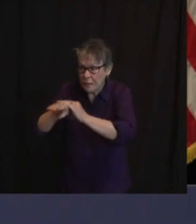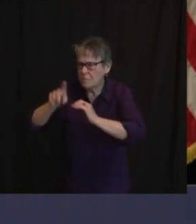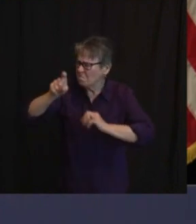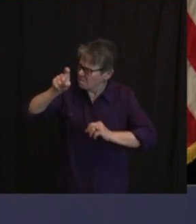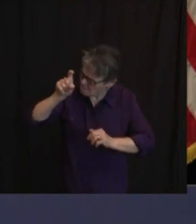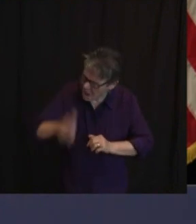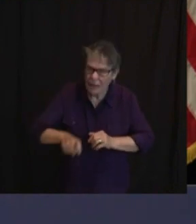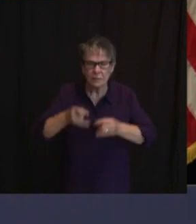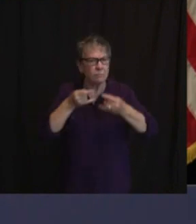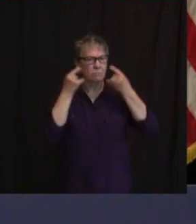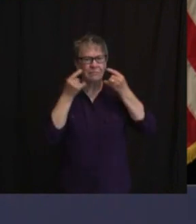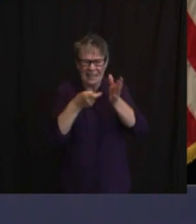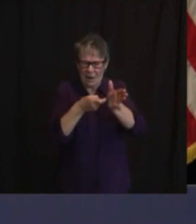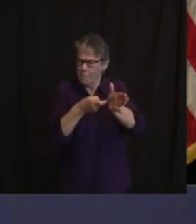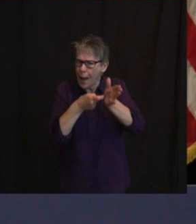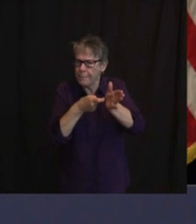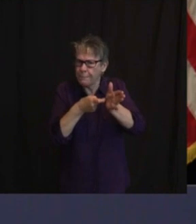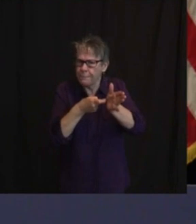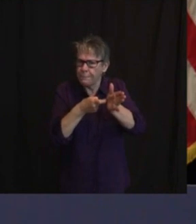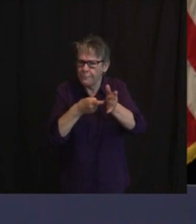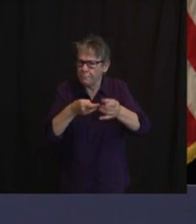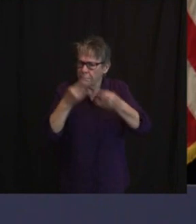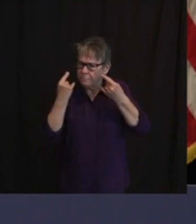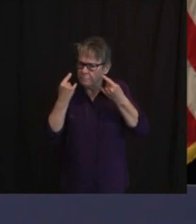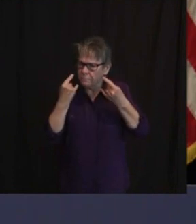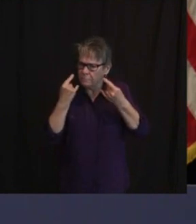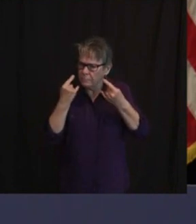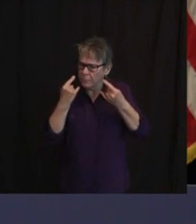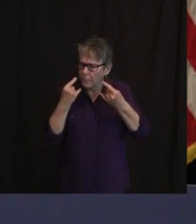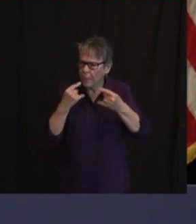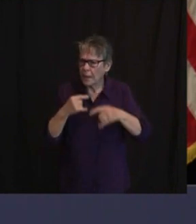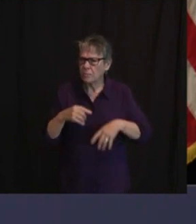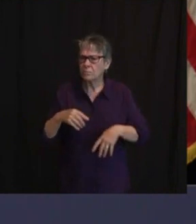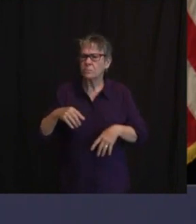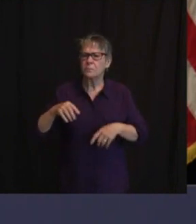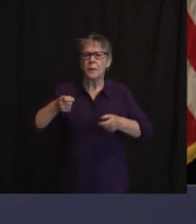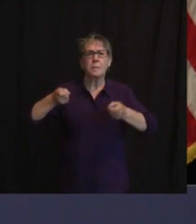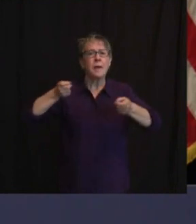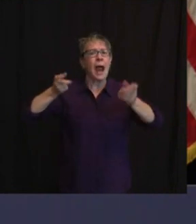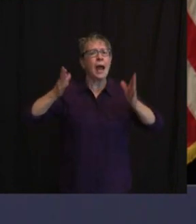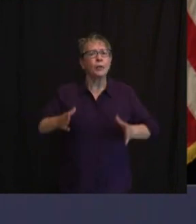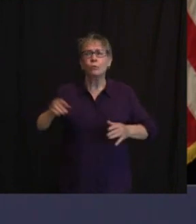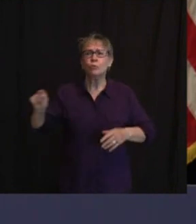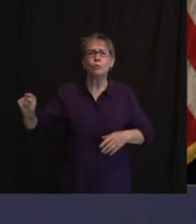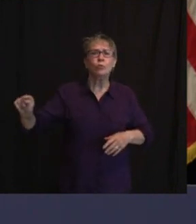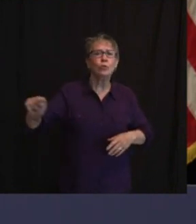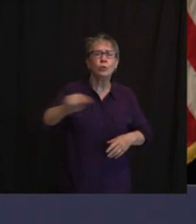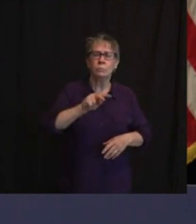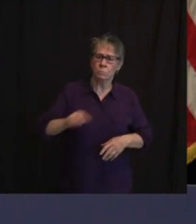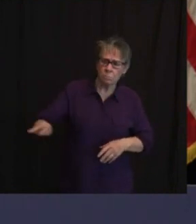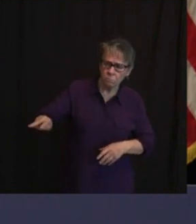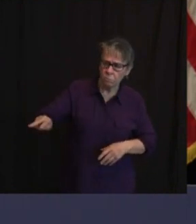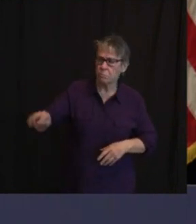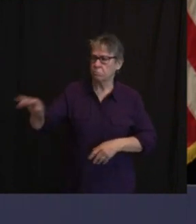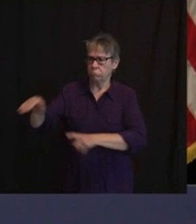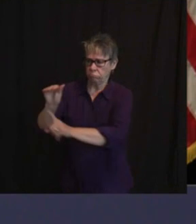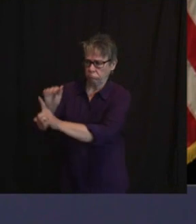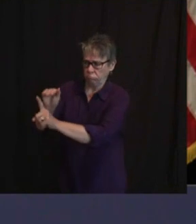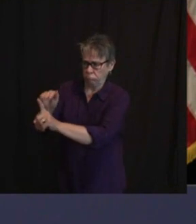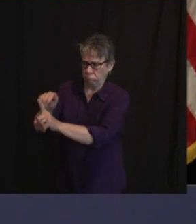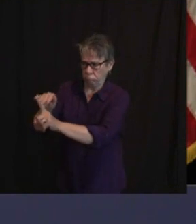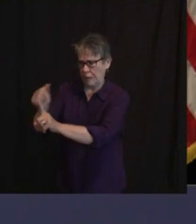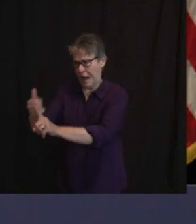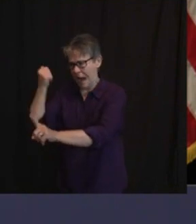An elevator, fair point. I don't think we've got guidance. When I was in the Thompson Park in Monmouth County this